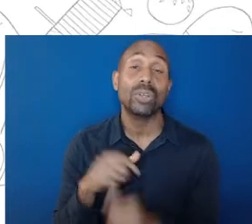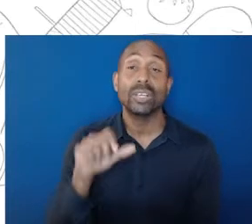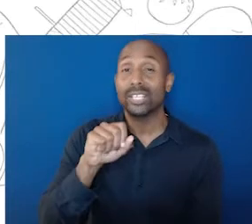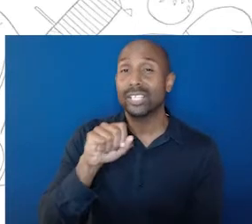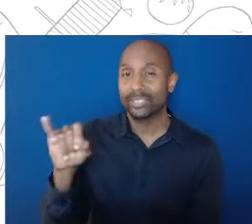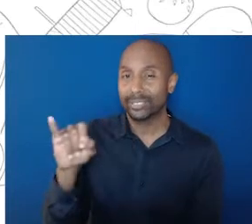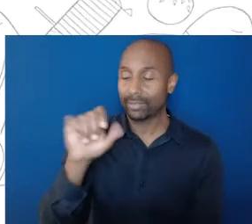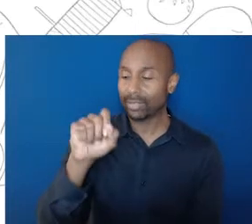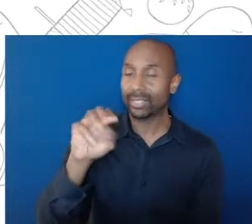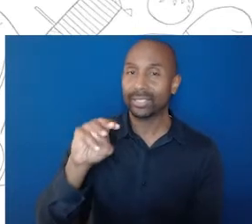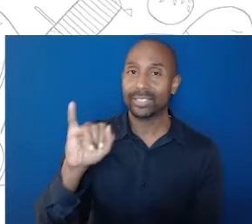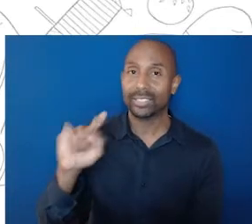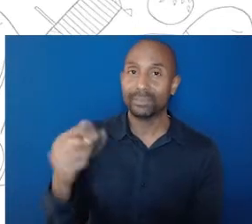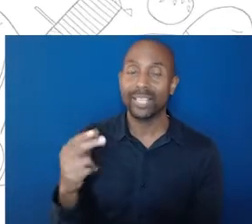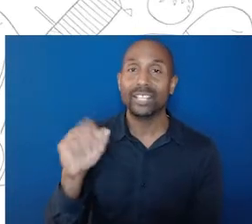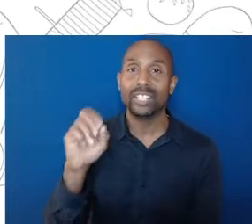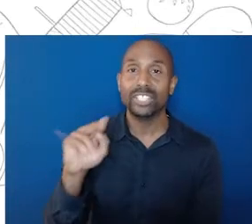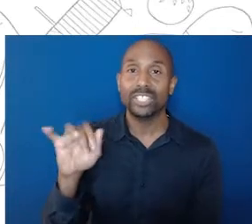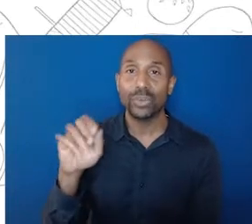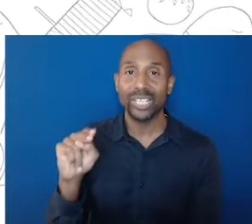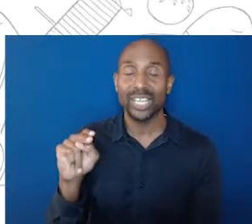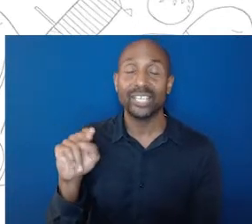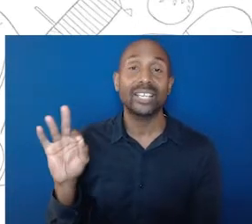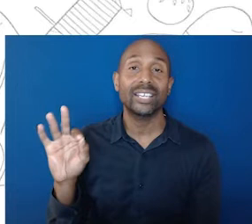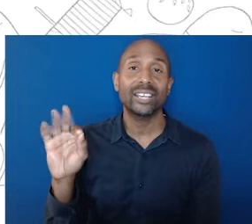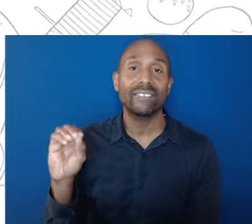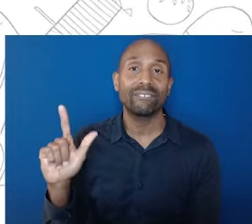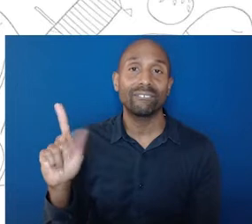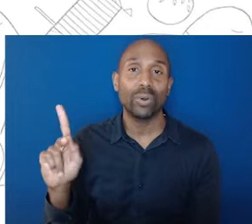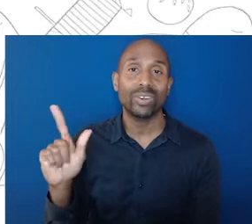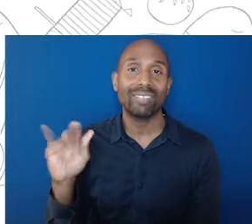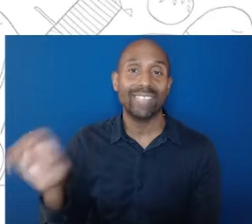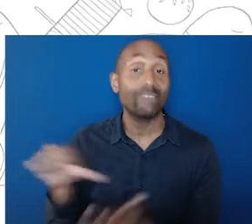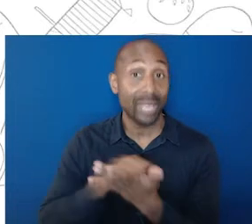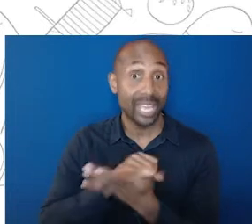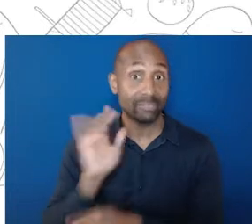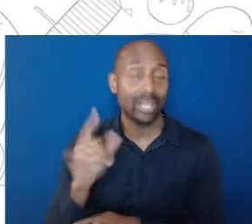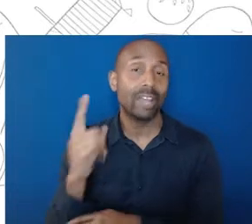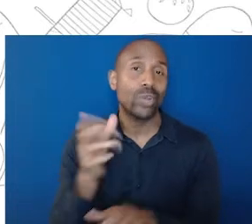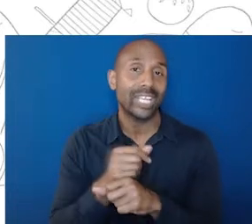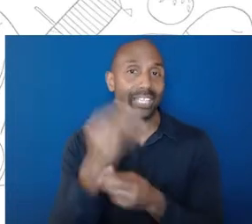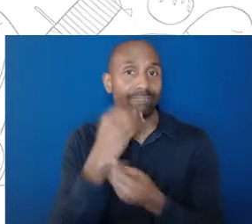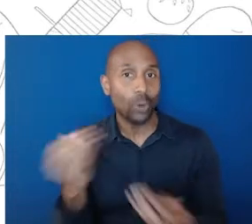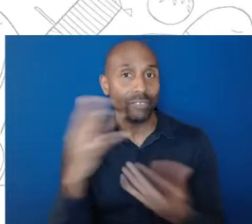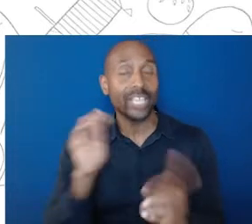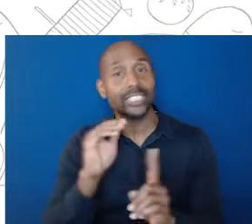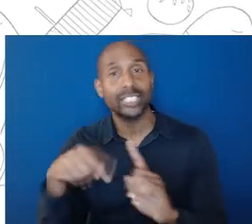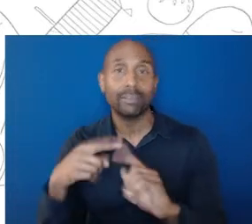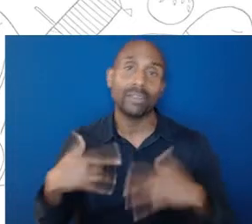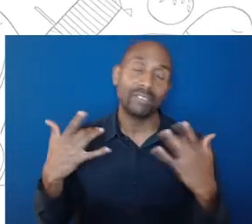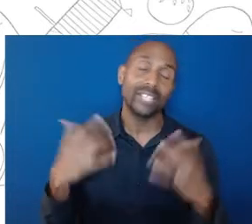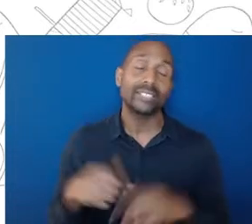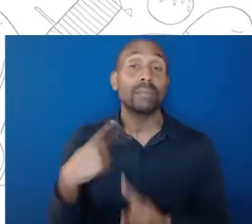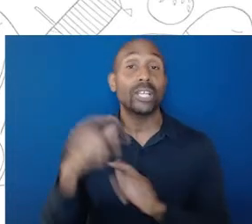Folklife page here on Facebook to get notifications about future events, and find us also on Instagram and YouTube,